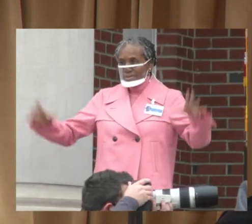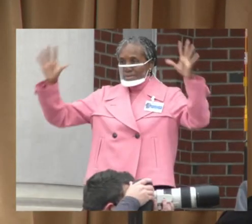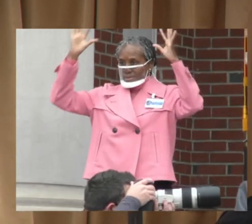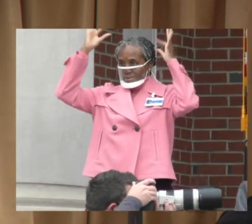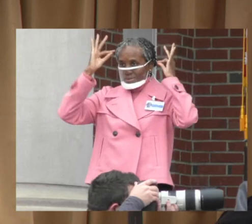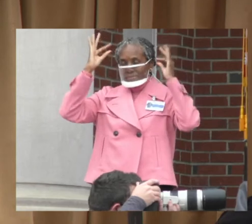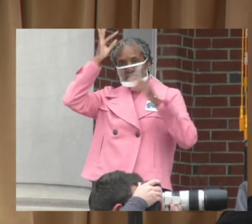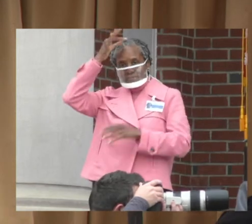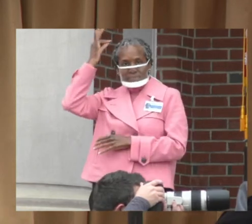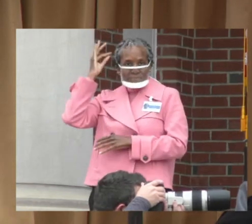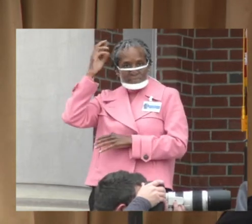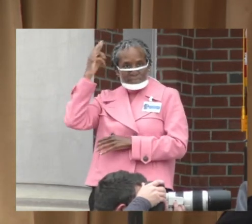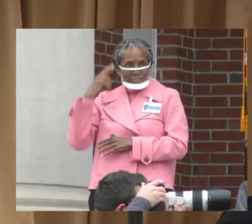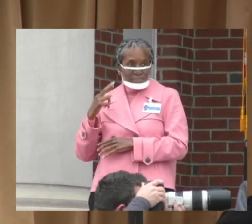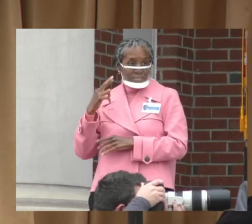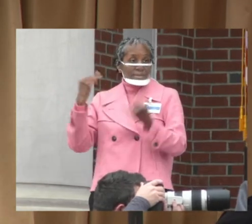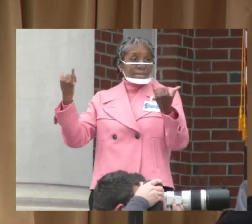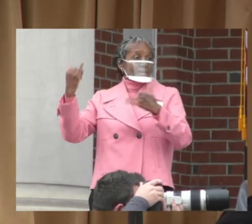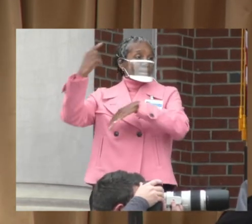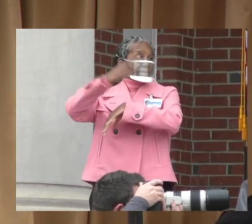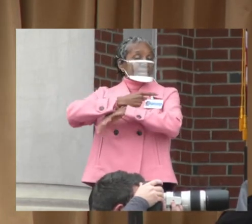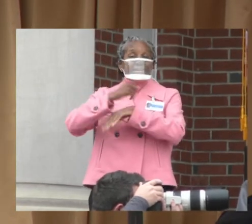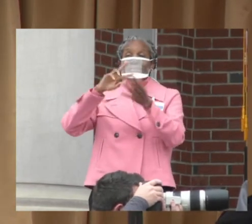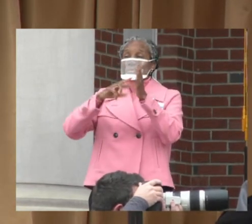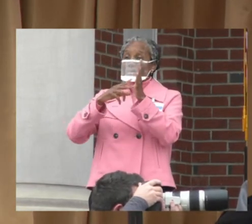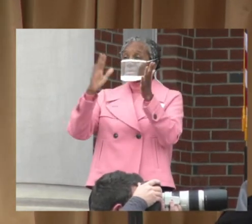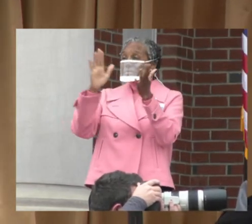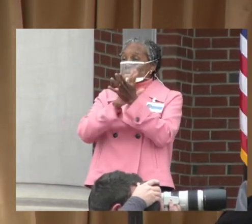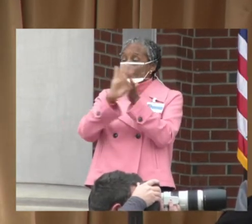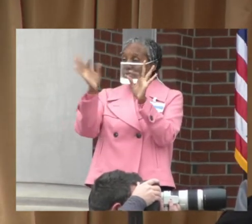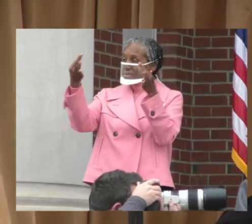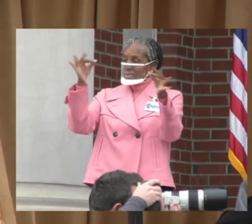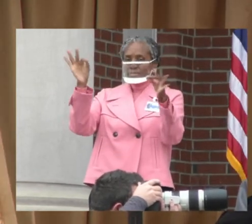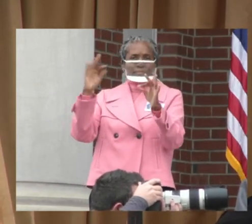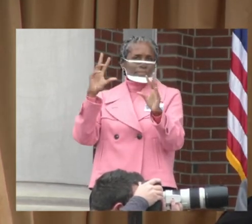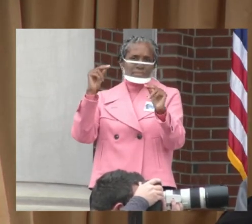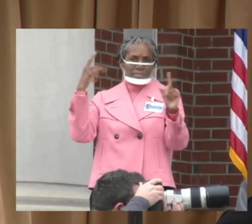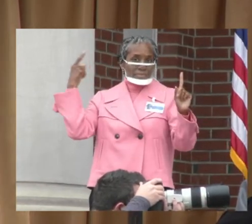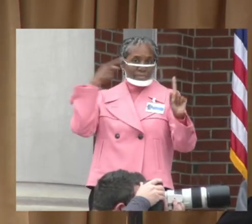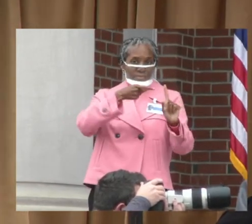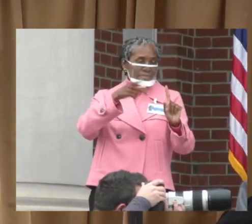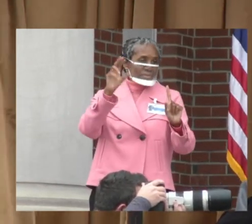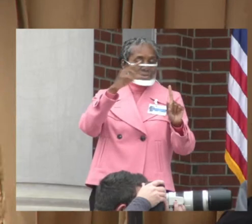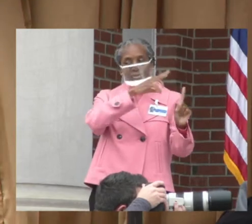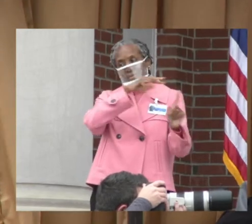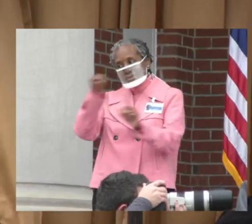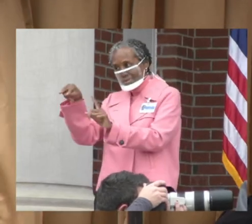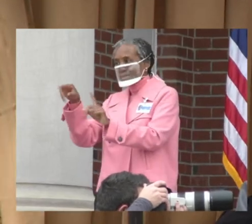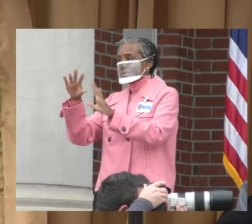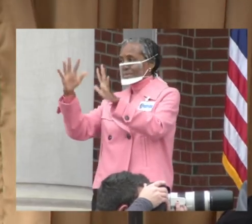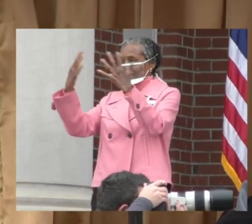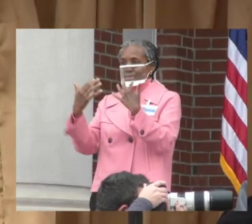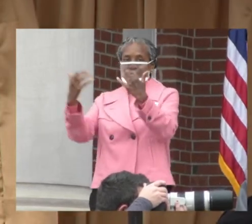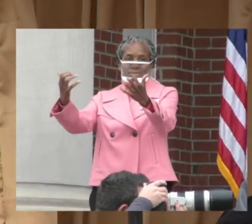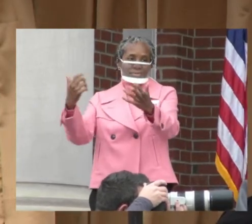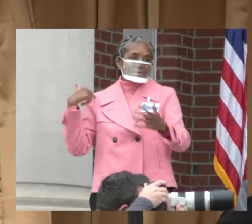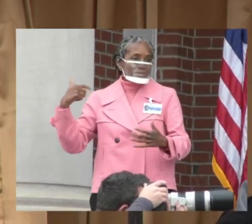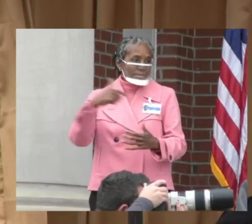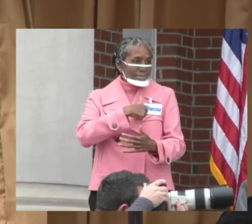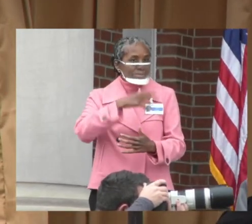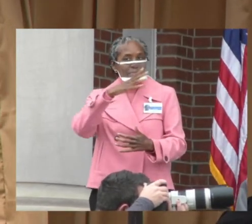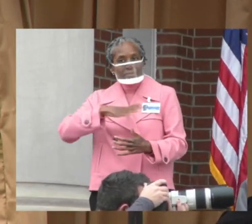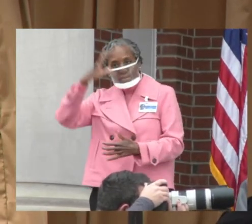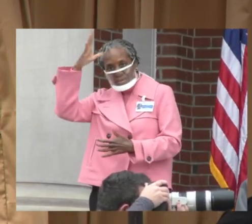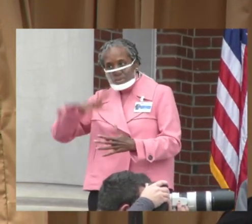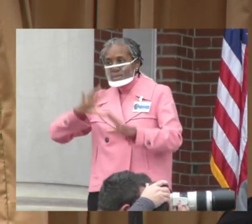this ceremony is not about a finite piece of paper. Today, this ceremony is about us, both men and